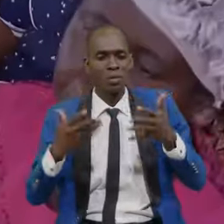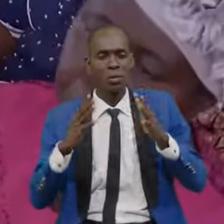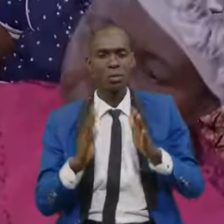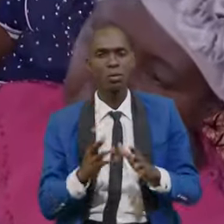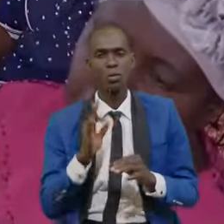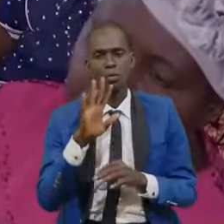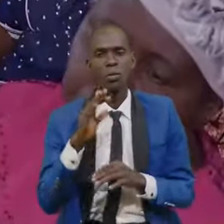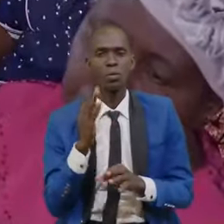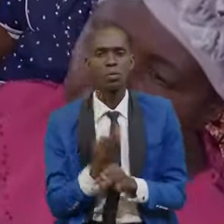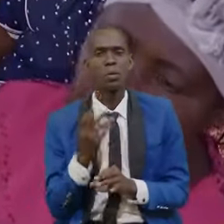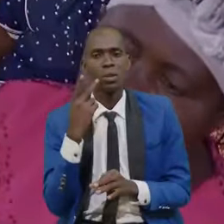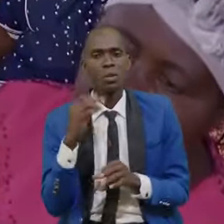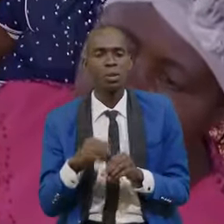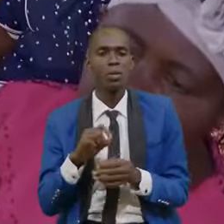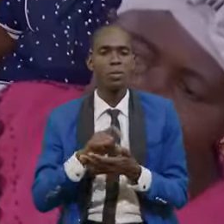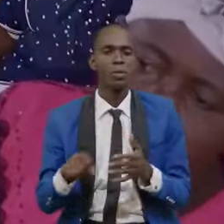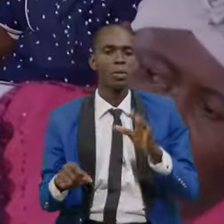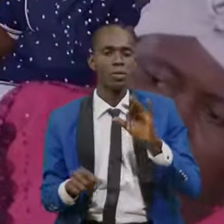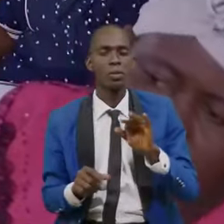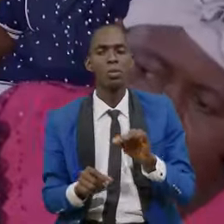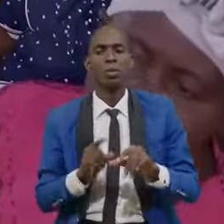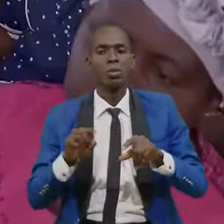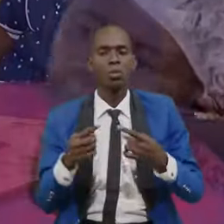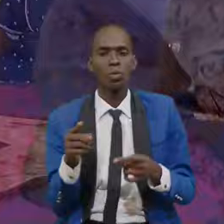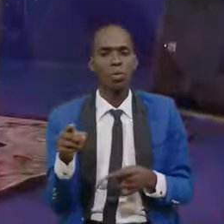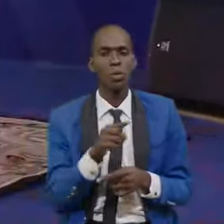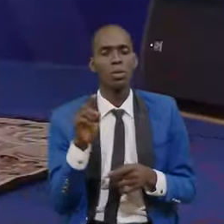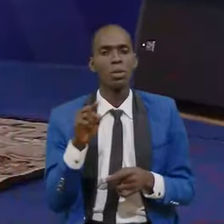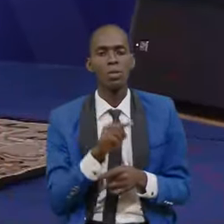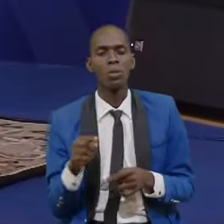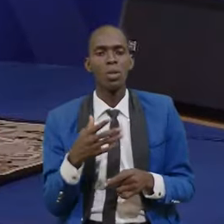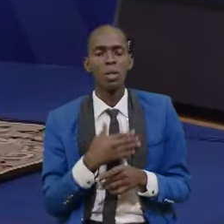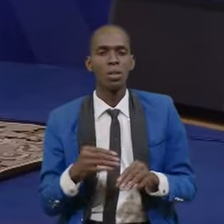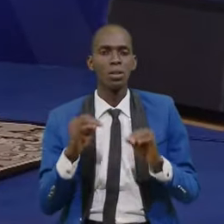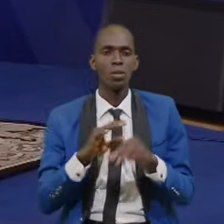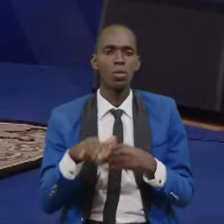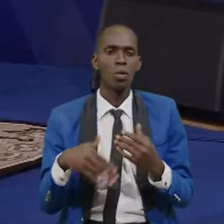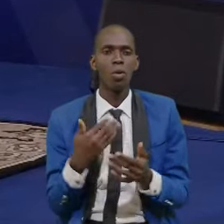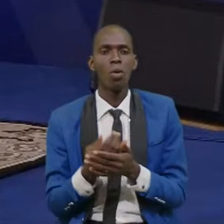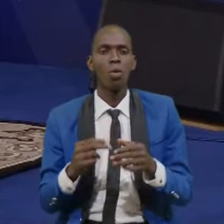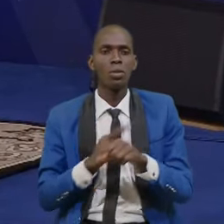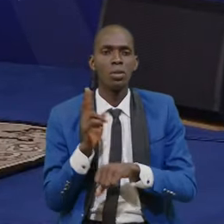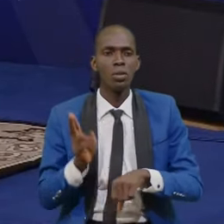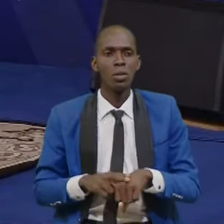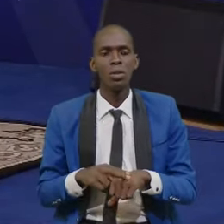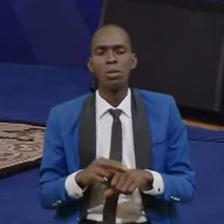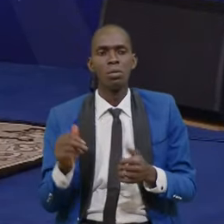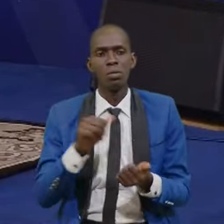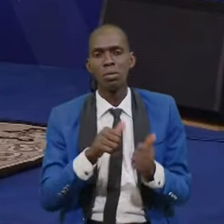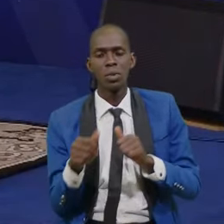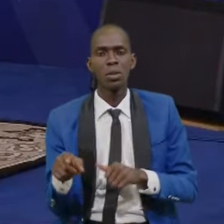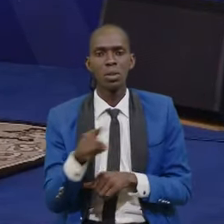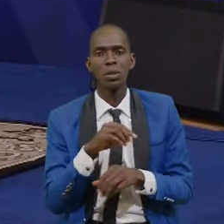In verse 19, go ye therefore and teach all nations, baptizing them in